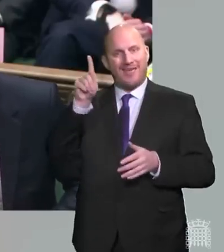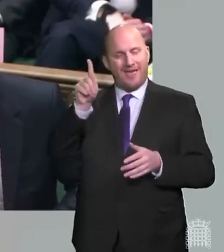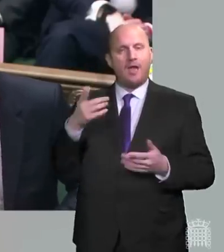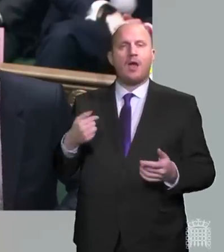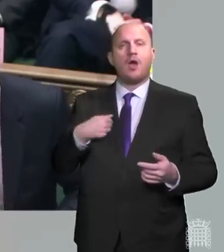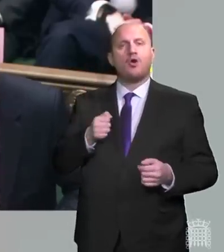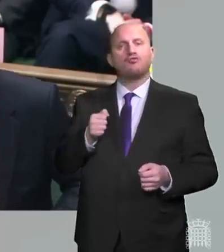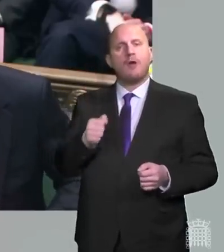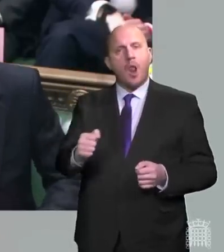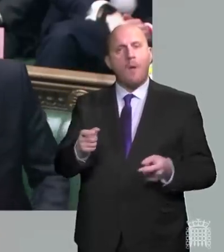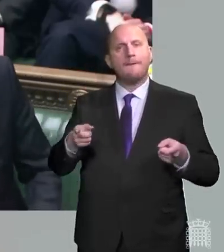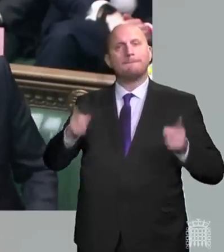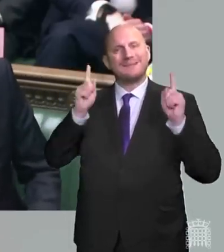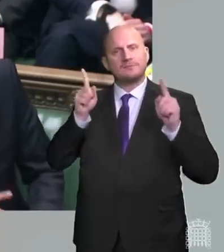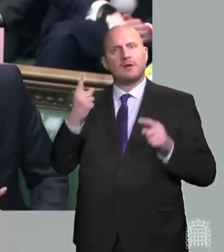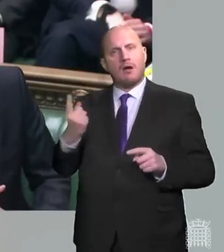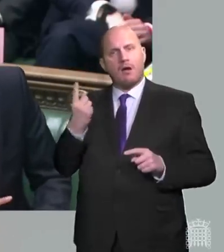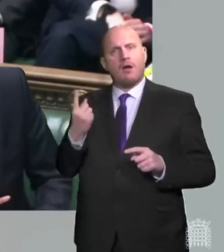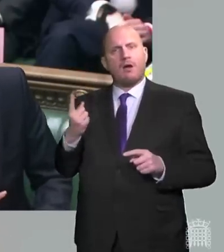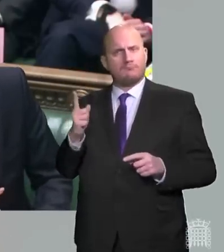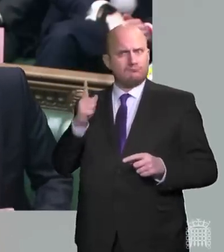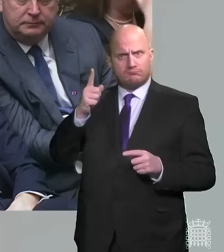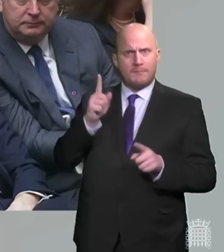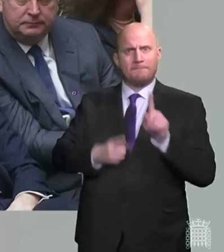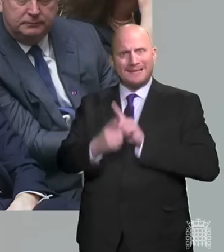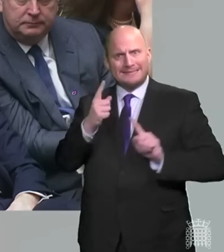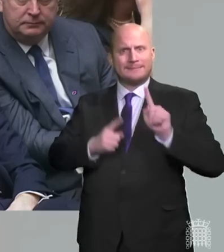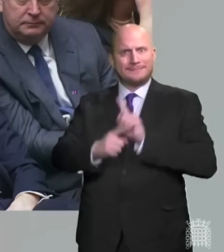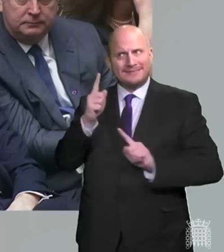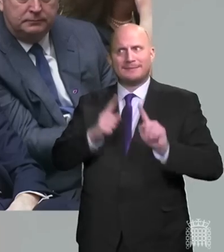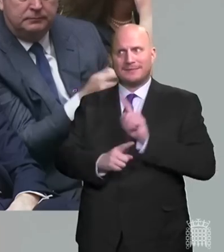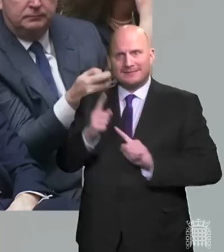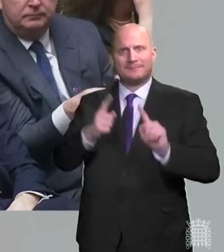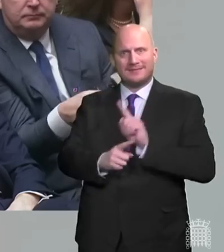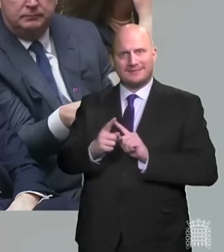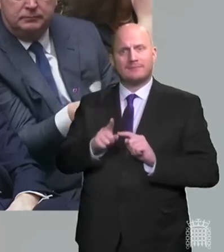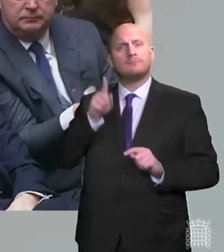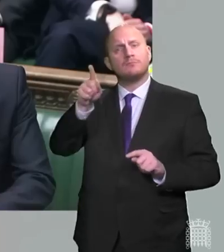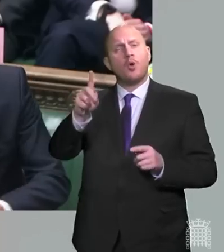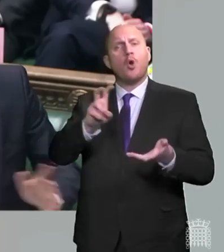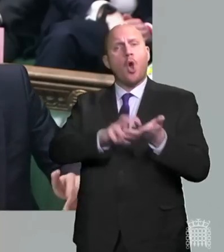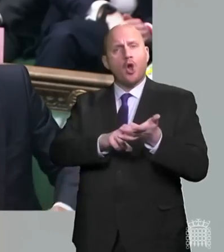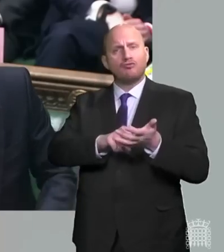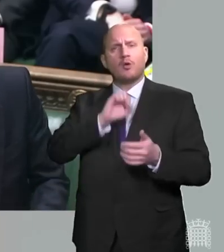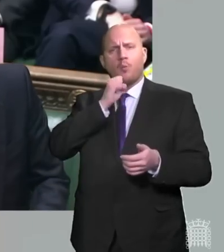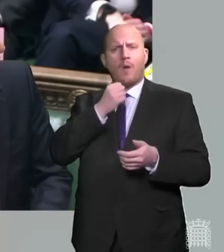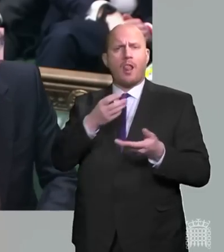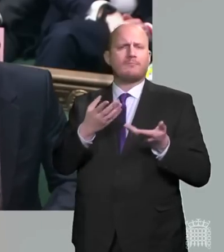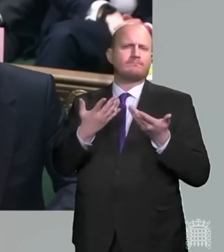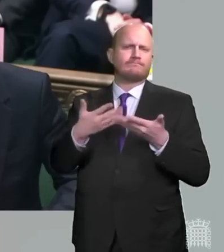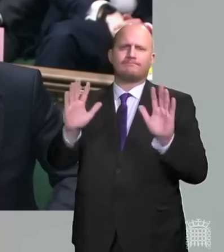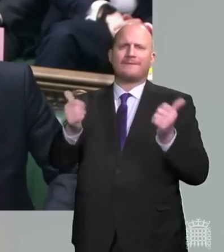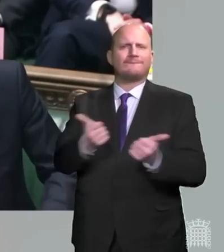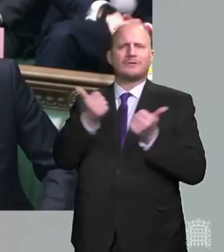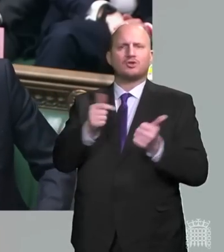weekly meetings with them. As the honourable gentleman points out, Trans-Pennine Express contract does expire in May, and whilst there are